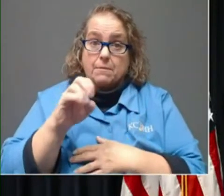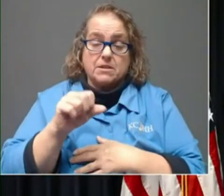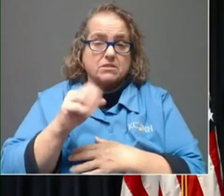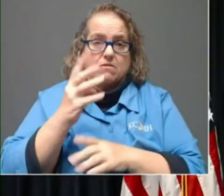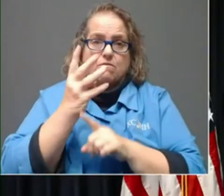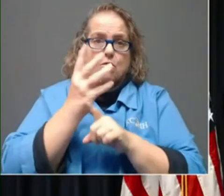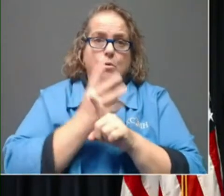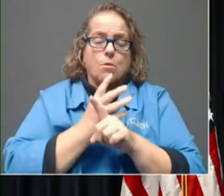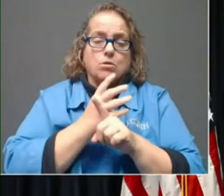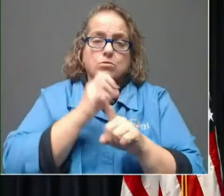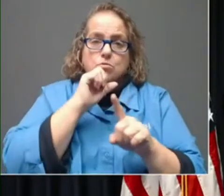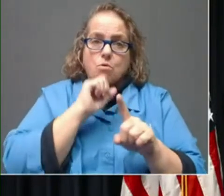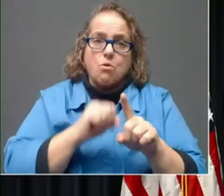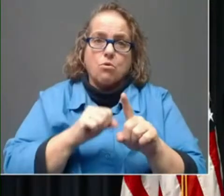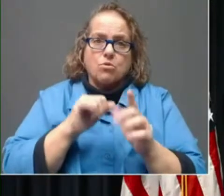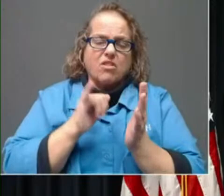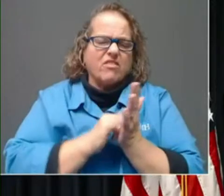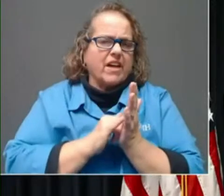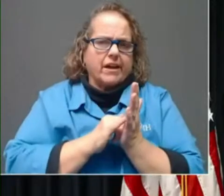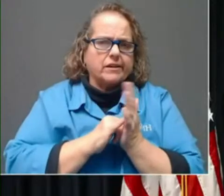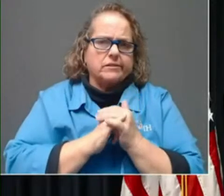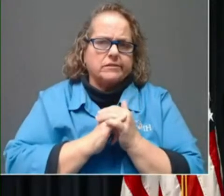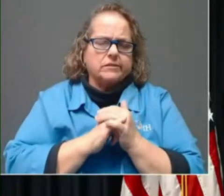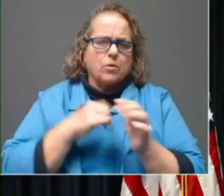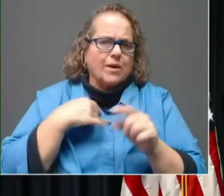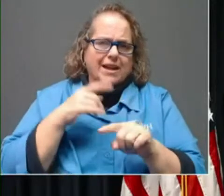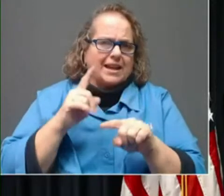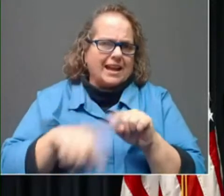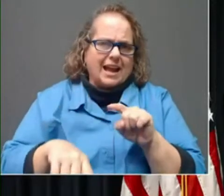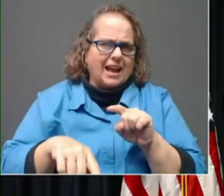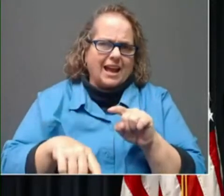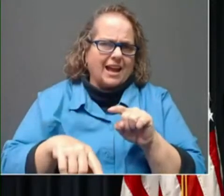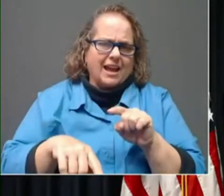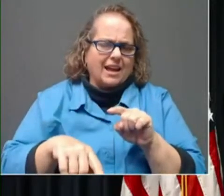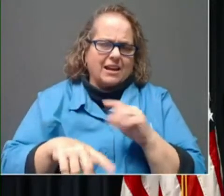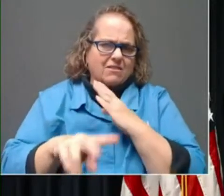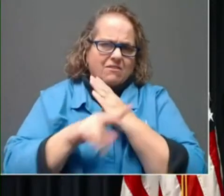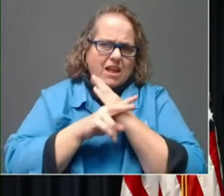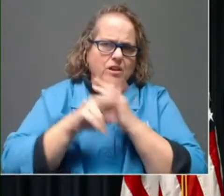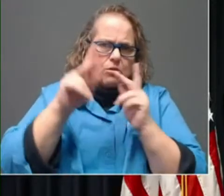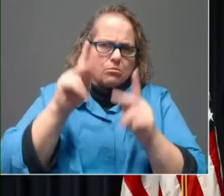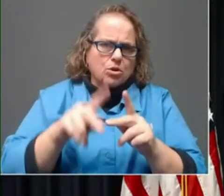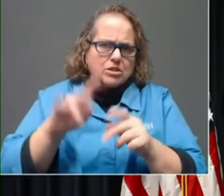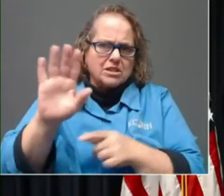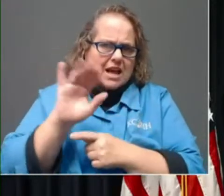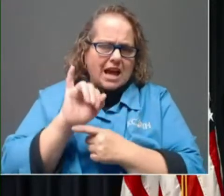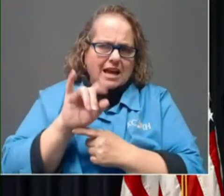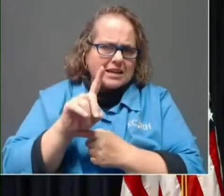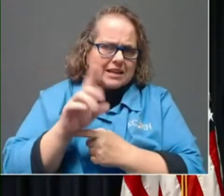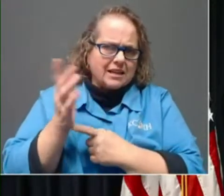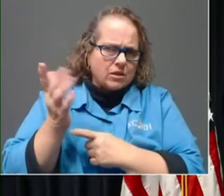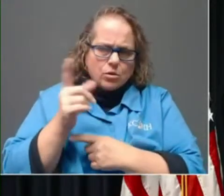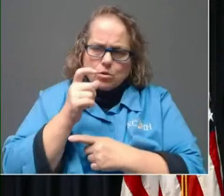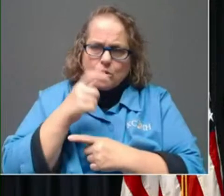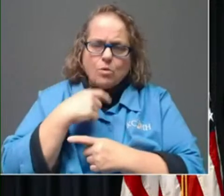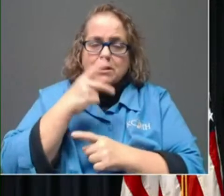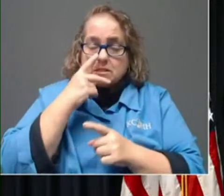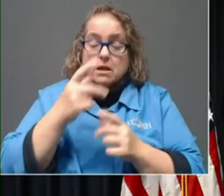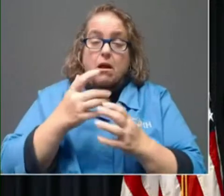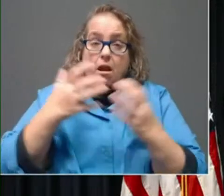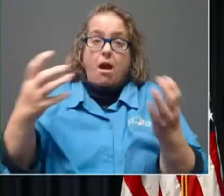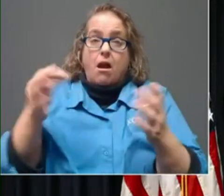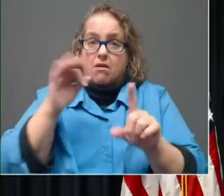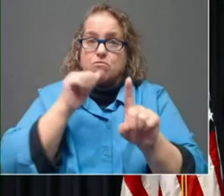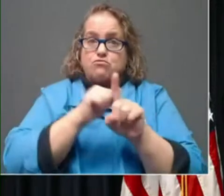that we can't validate the person's identity. We have seen significant fraud across the country. There have been